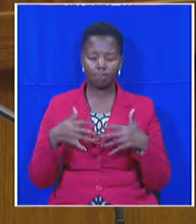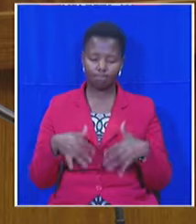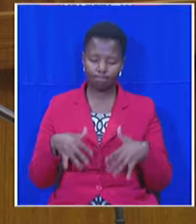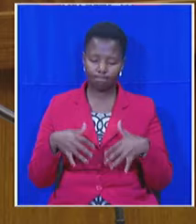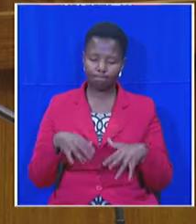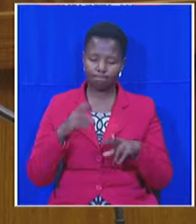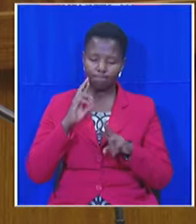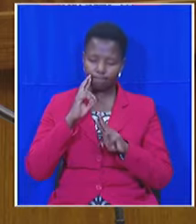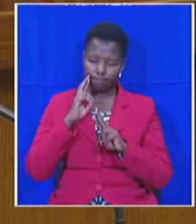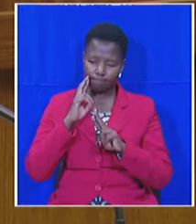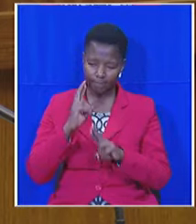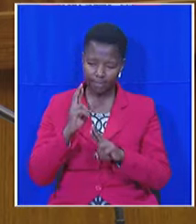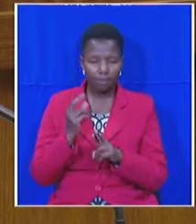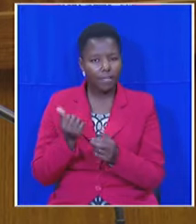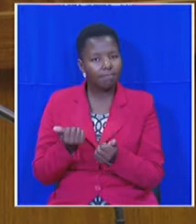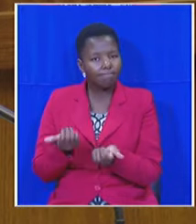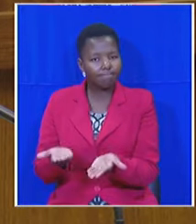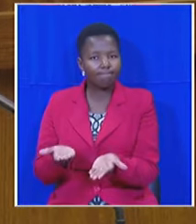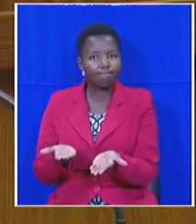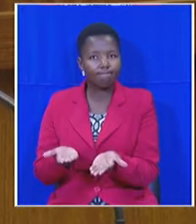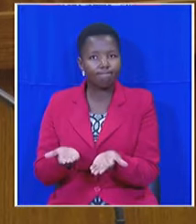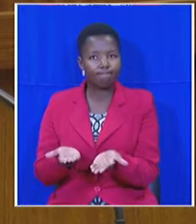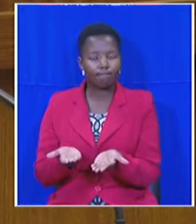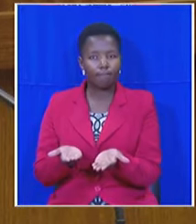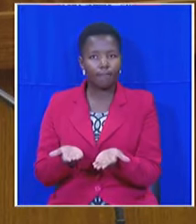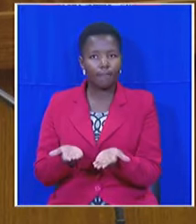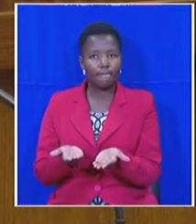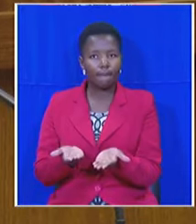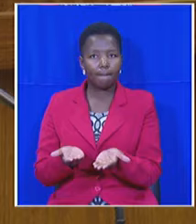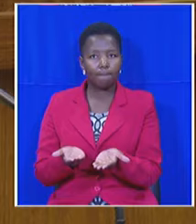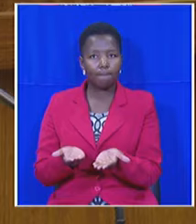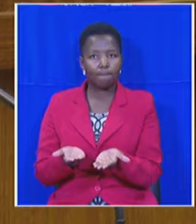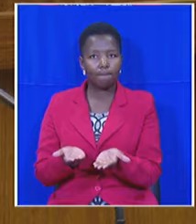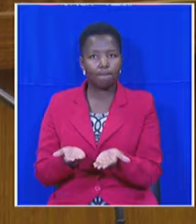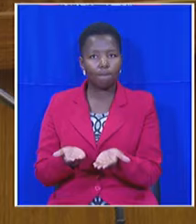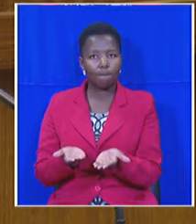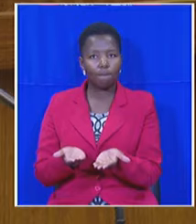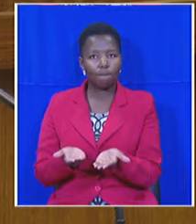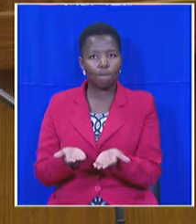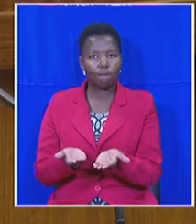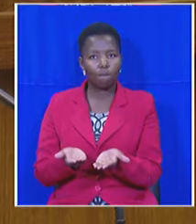DA has repeated its tired and